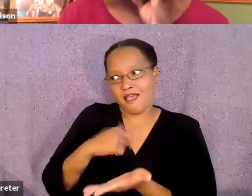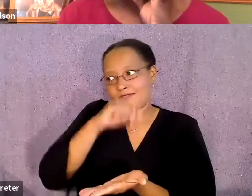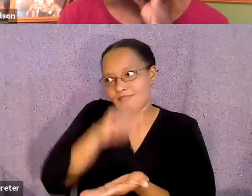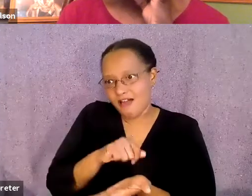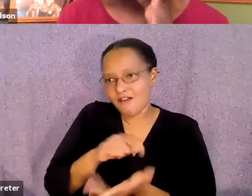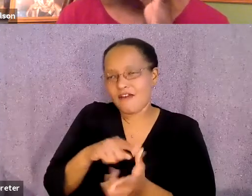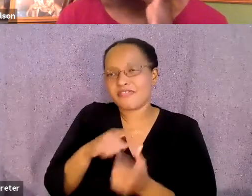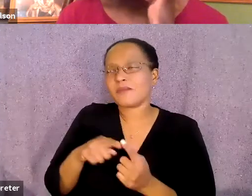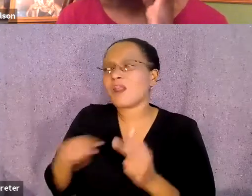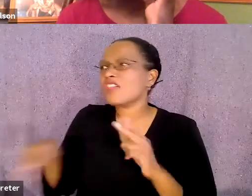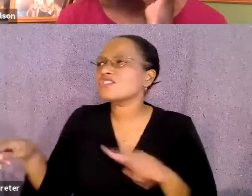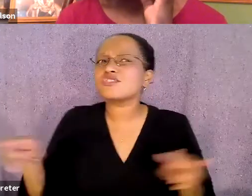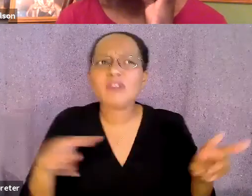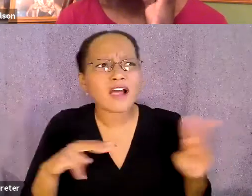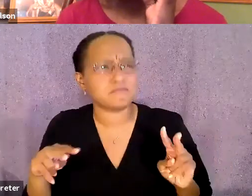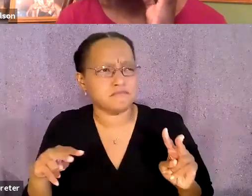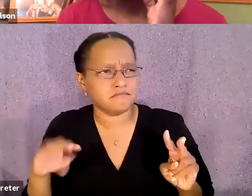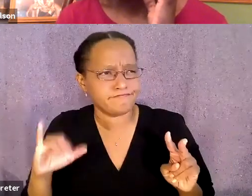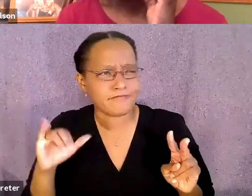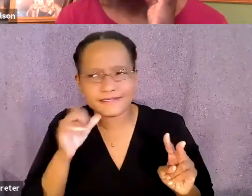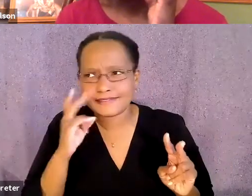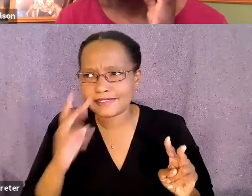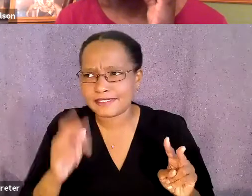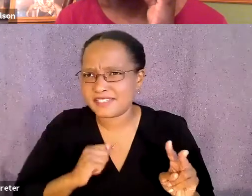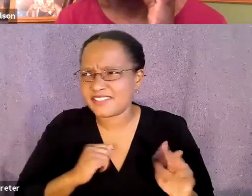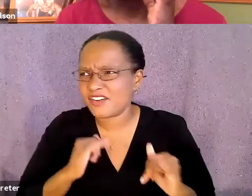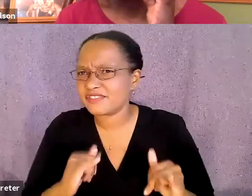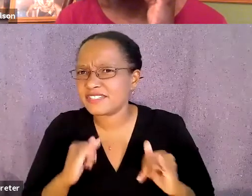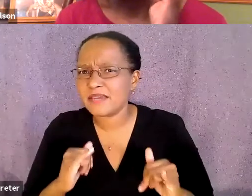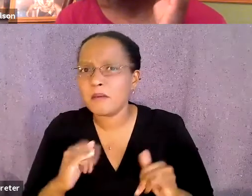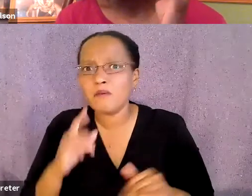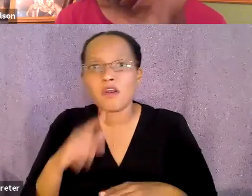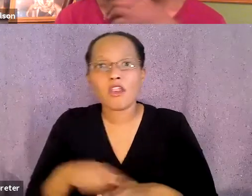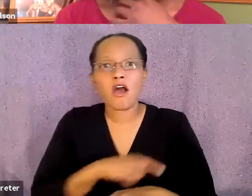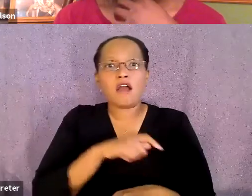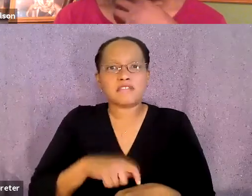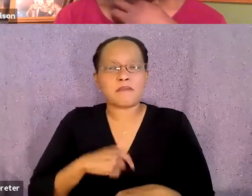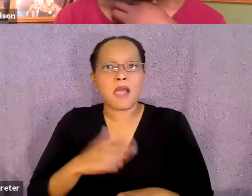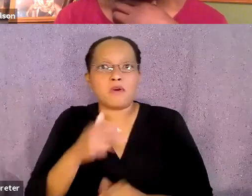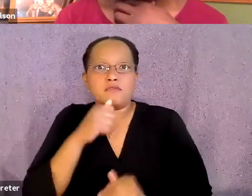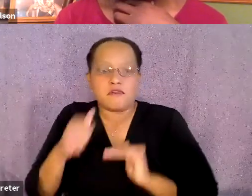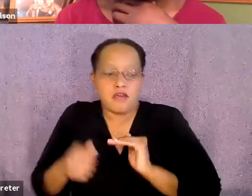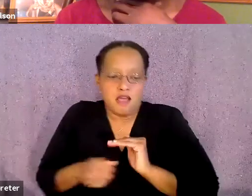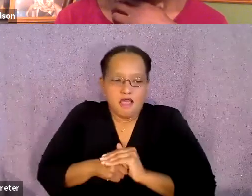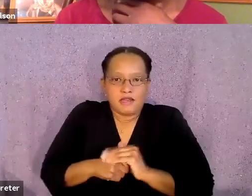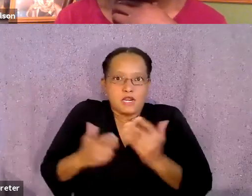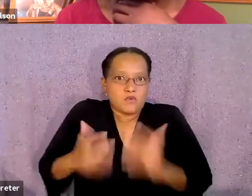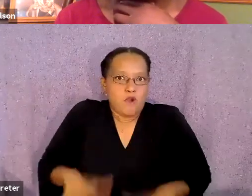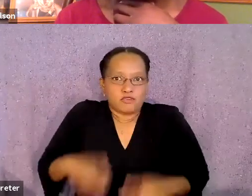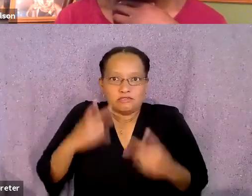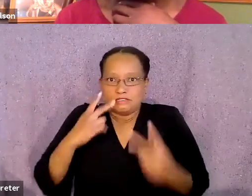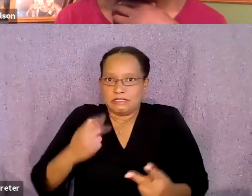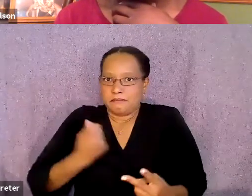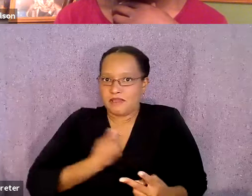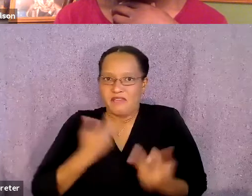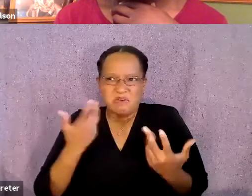myself. And for so long I wanted to hide, so I didn't need to see myself. You know, I was like, I don't want to see